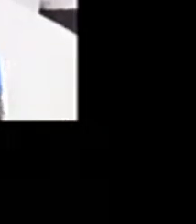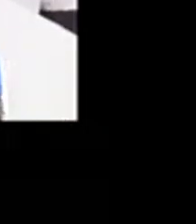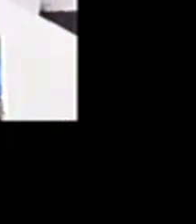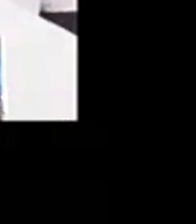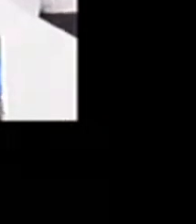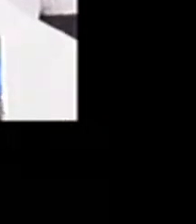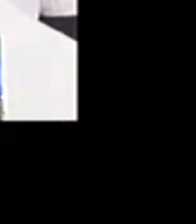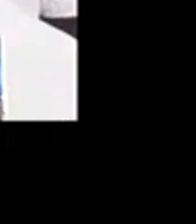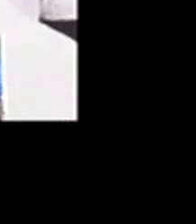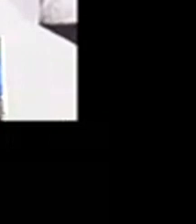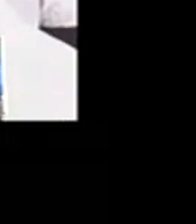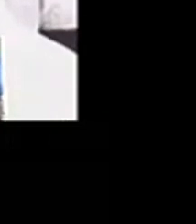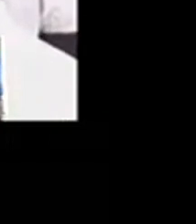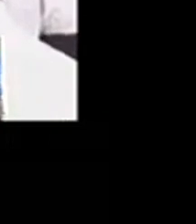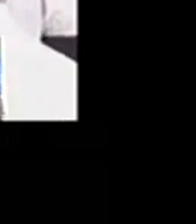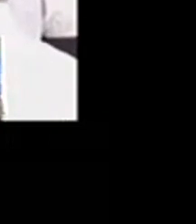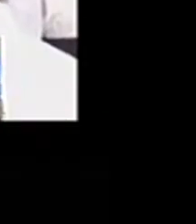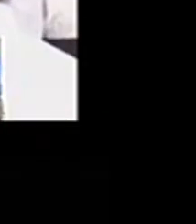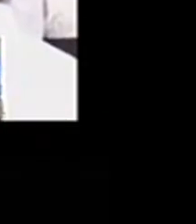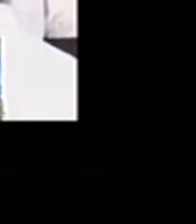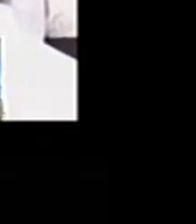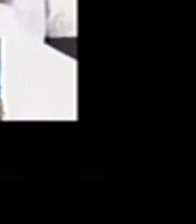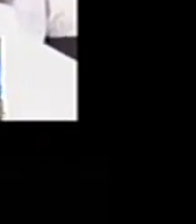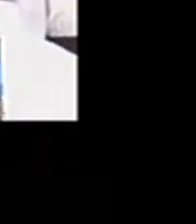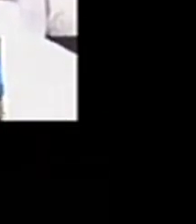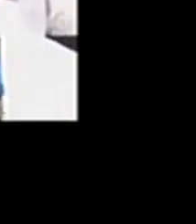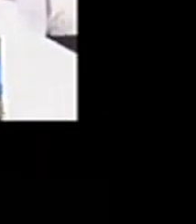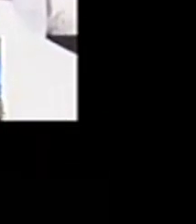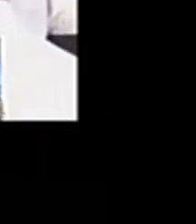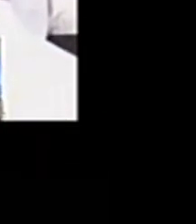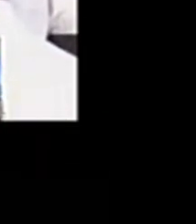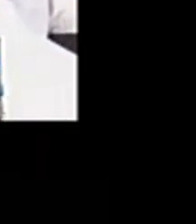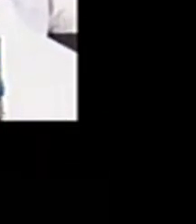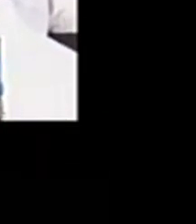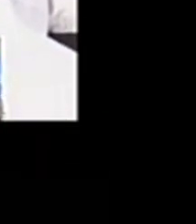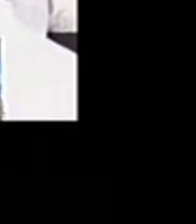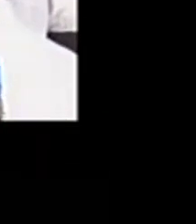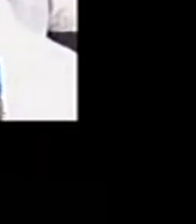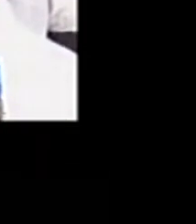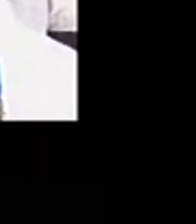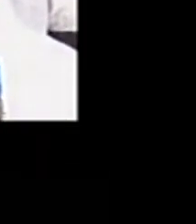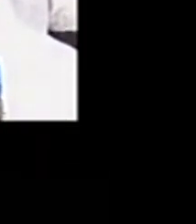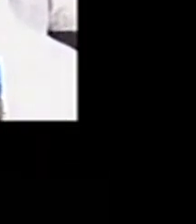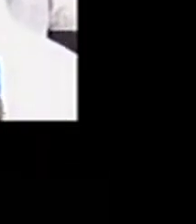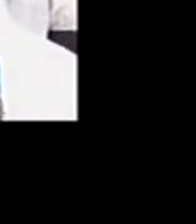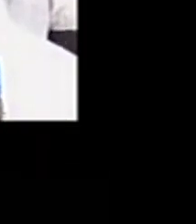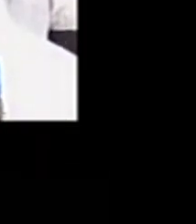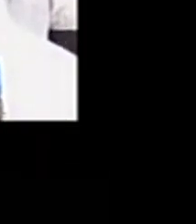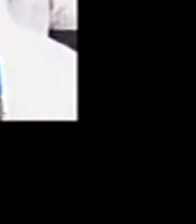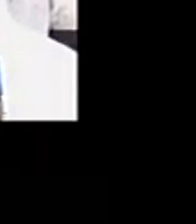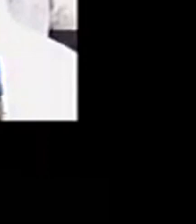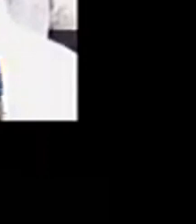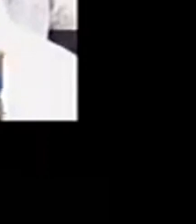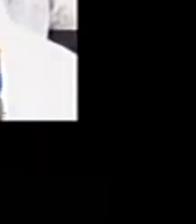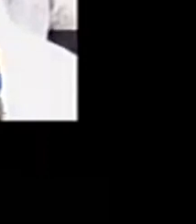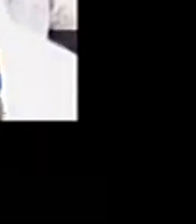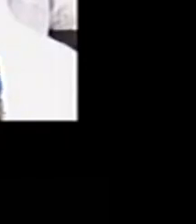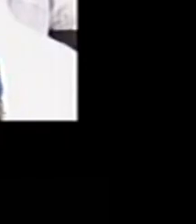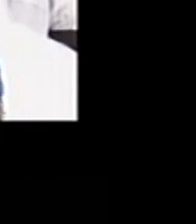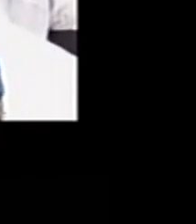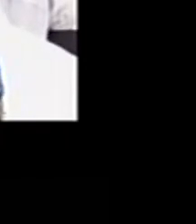Jesus. Her friend said, just give up. For after 12 years of heartaches and